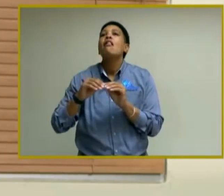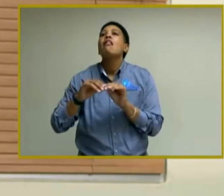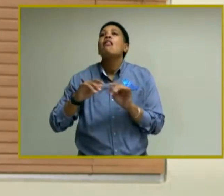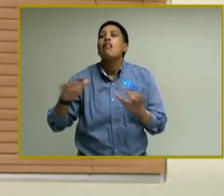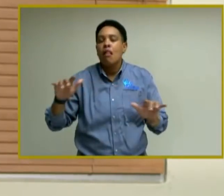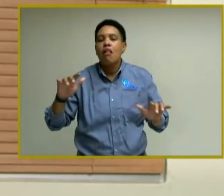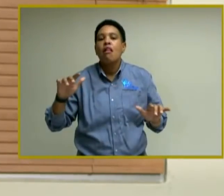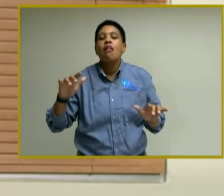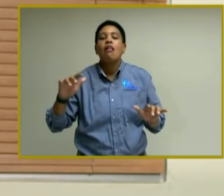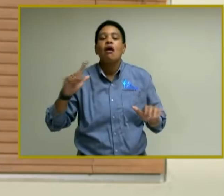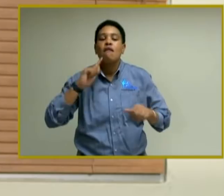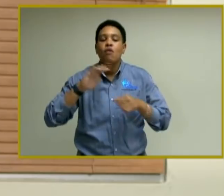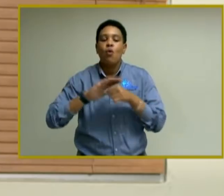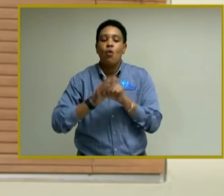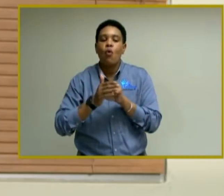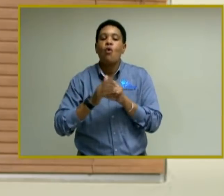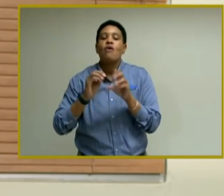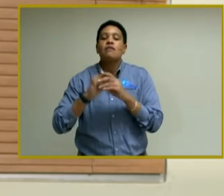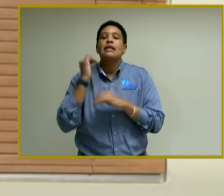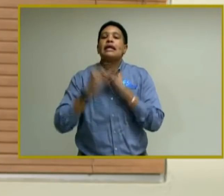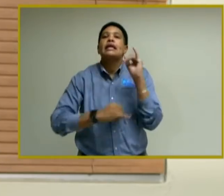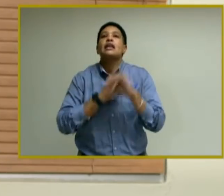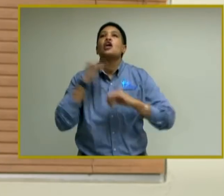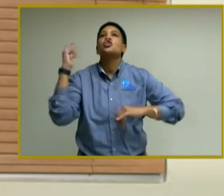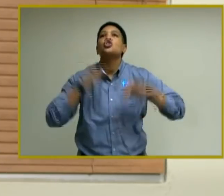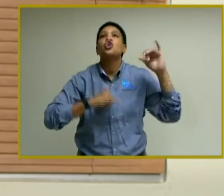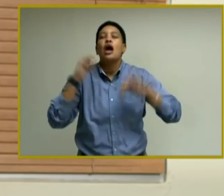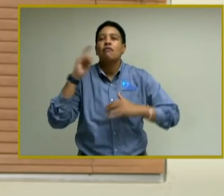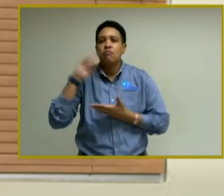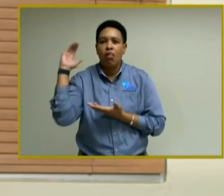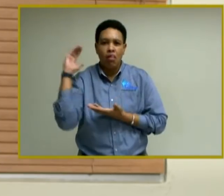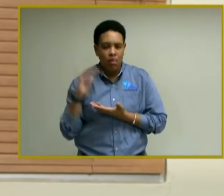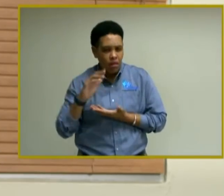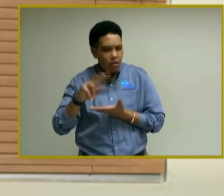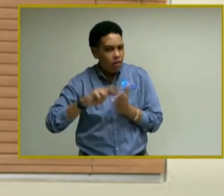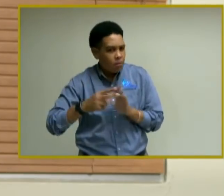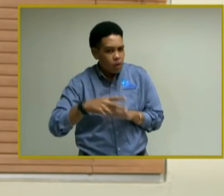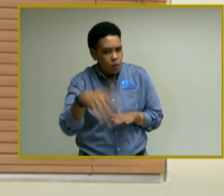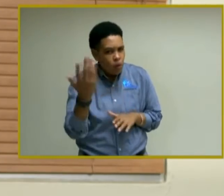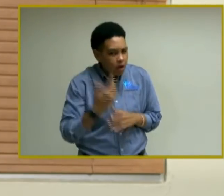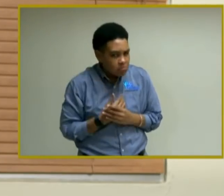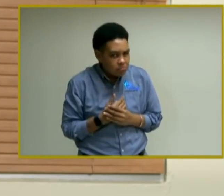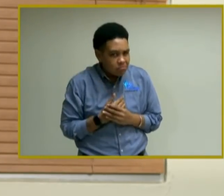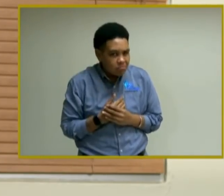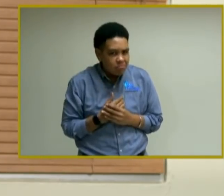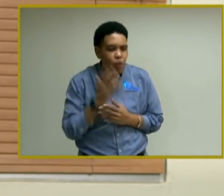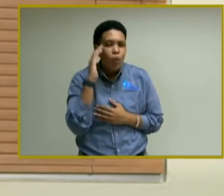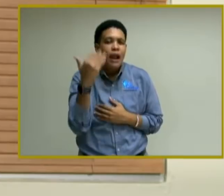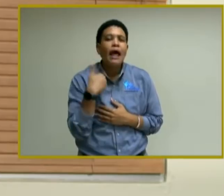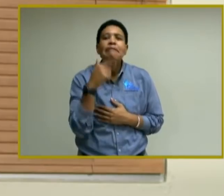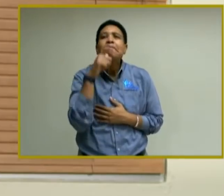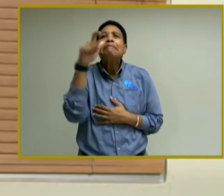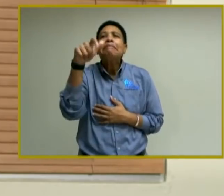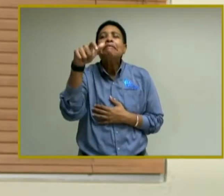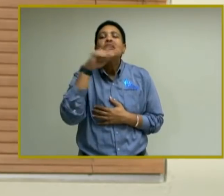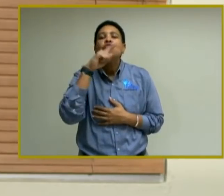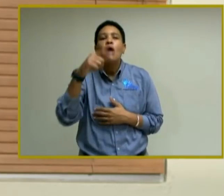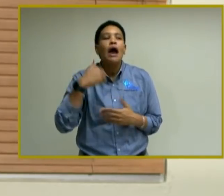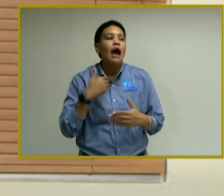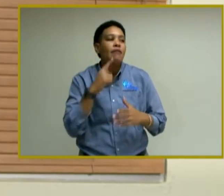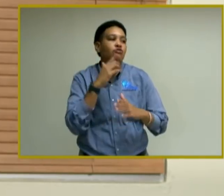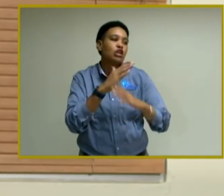of COVID-19 in international travelers are low, then of course there would be no need to